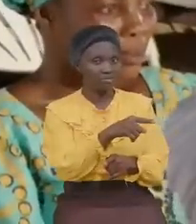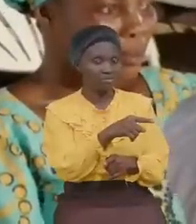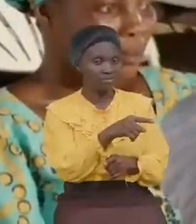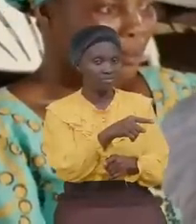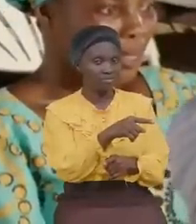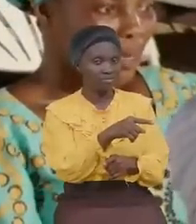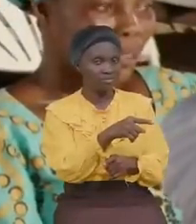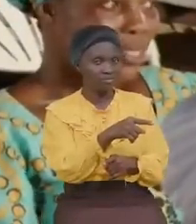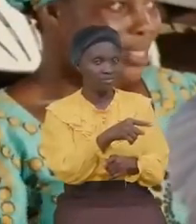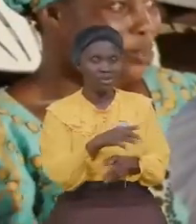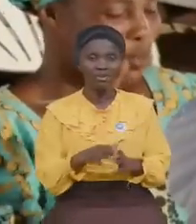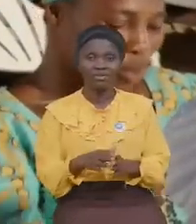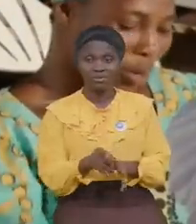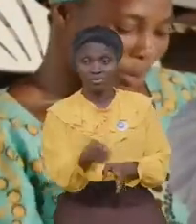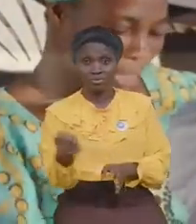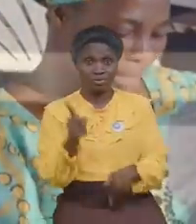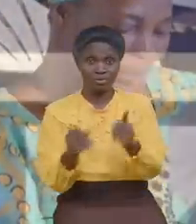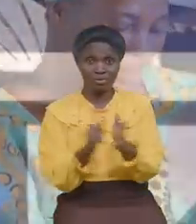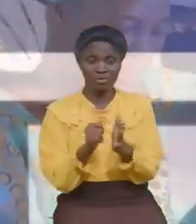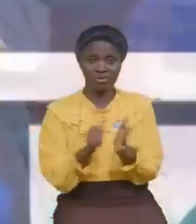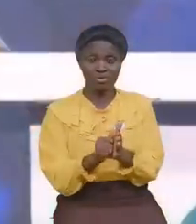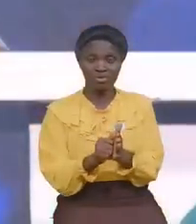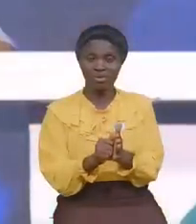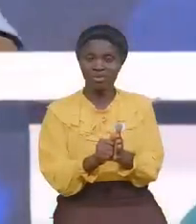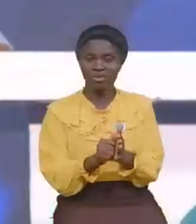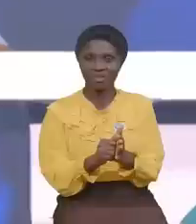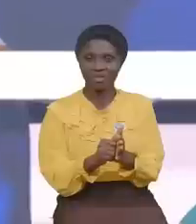Those who put you down, of little